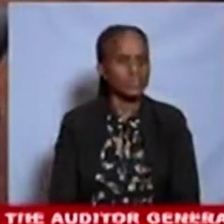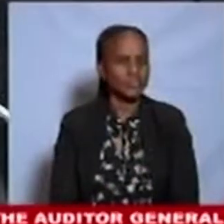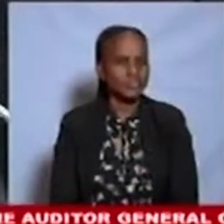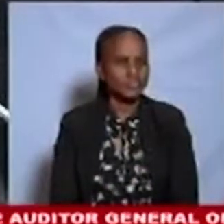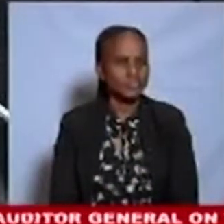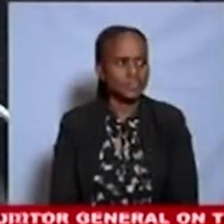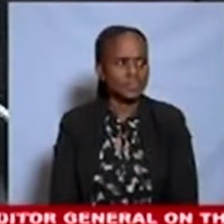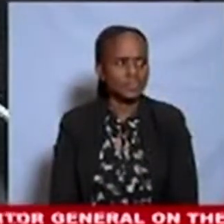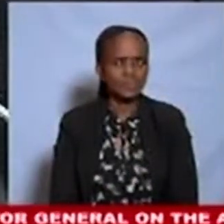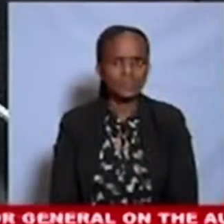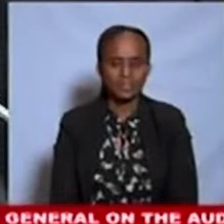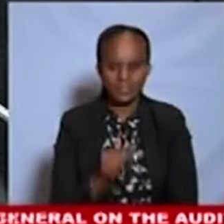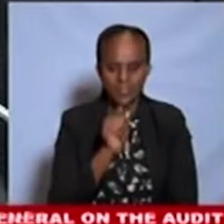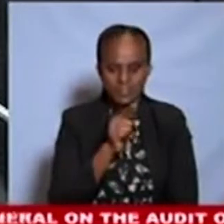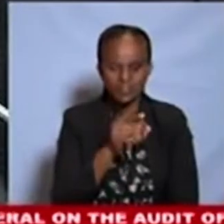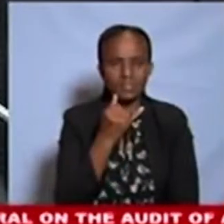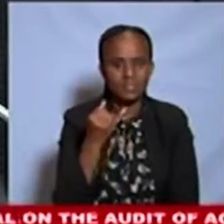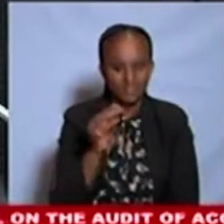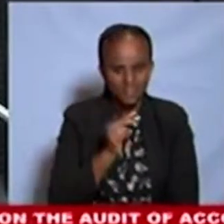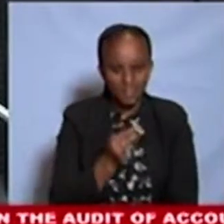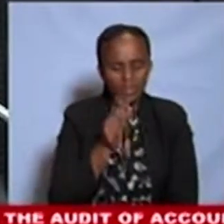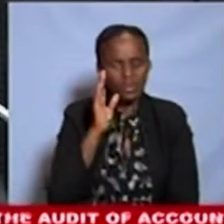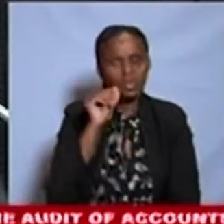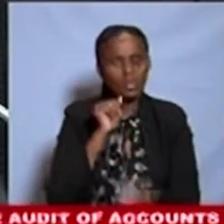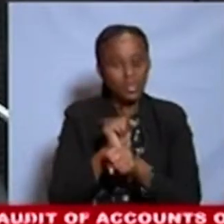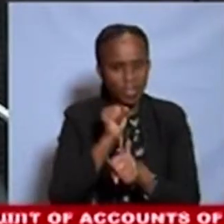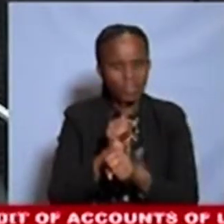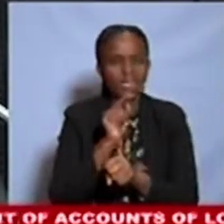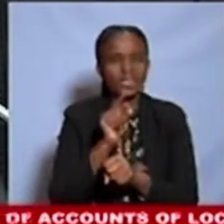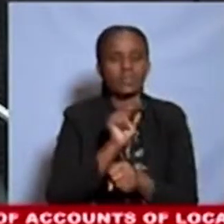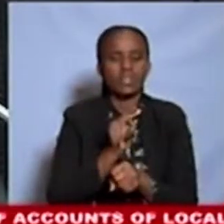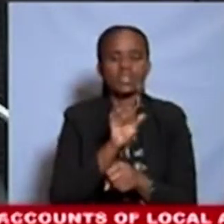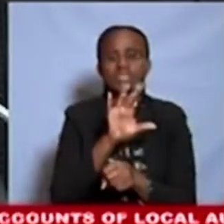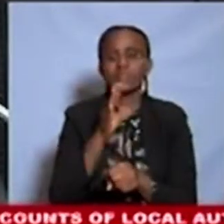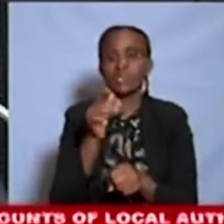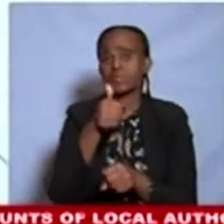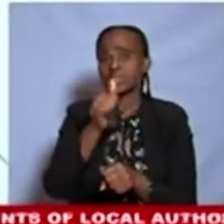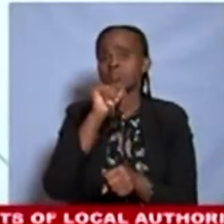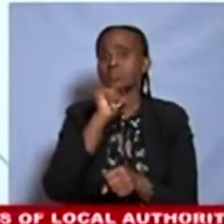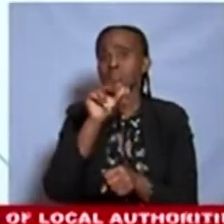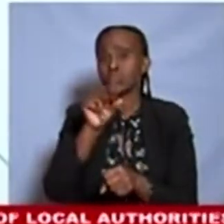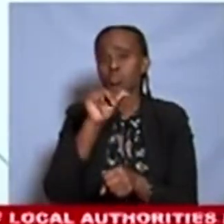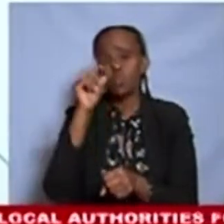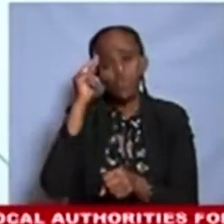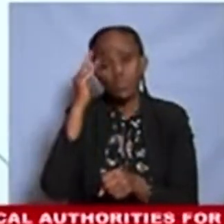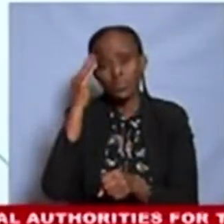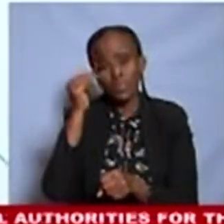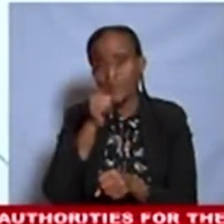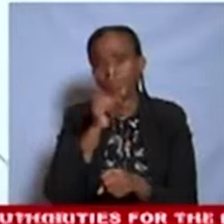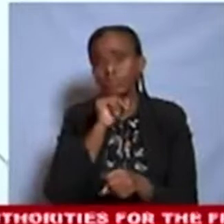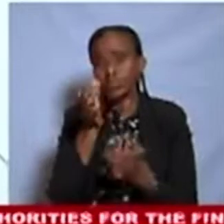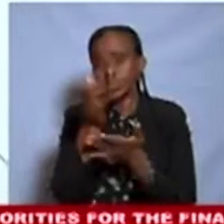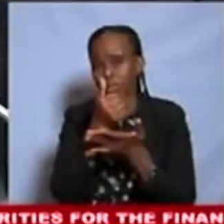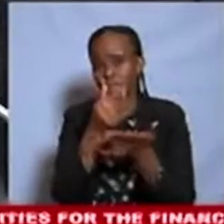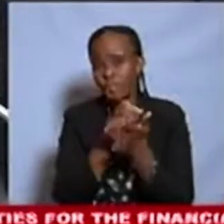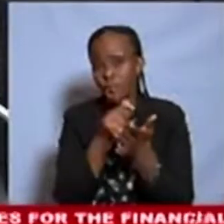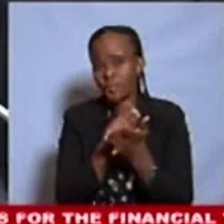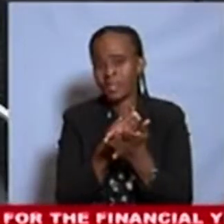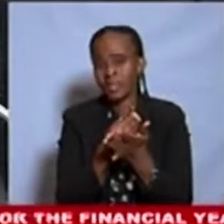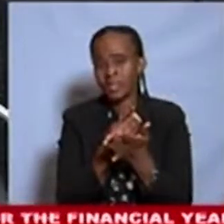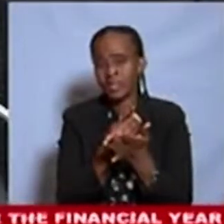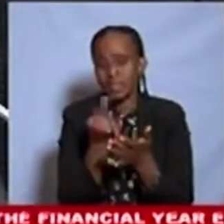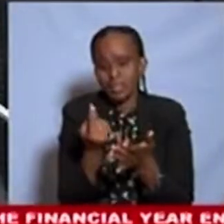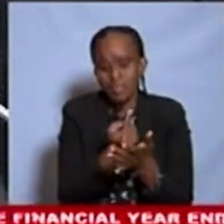That is the issue, Chair, that we are going to work on as we get back, Chair. So you have no reason as to why you haven't collected the money? The only reason, Chair, is